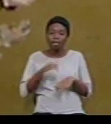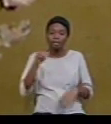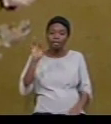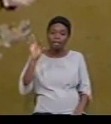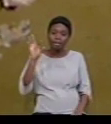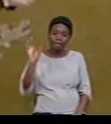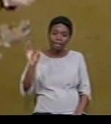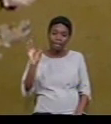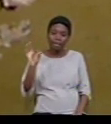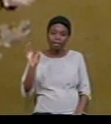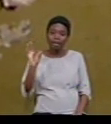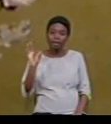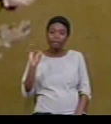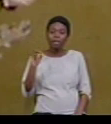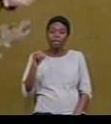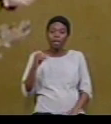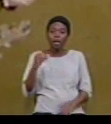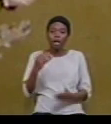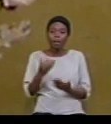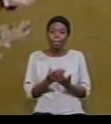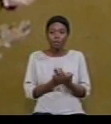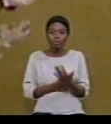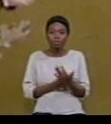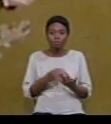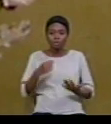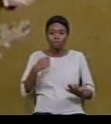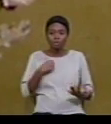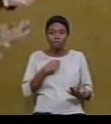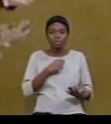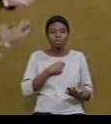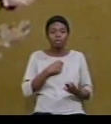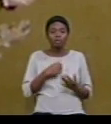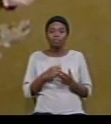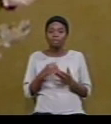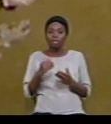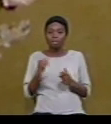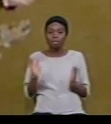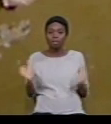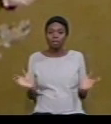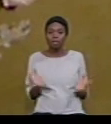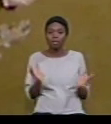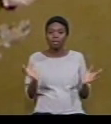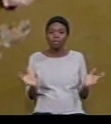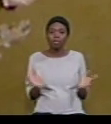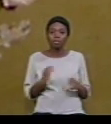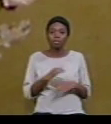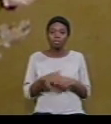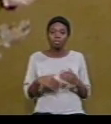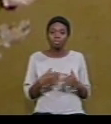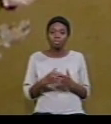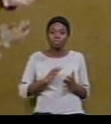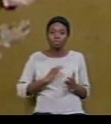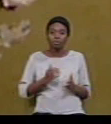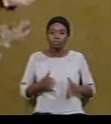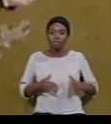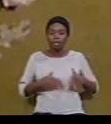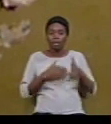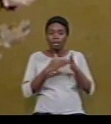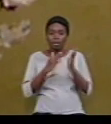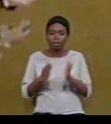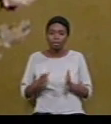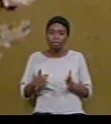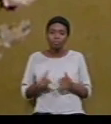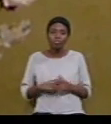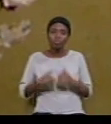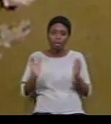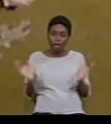9 a.m. We want to encourage all our leaders to encourage the workers to be